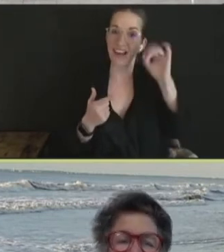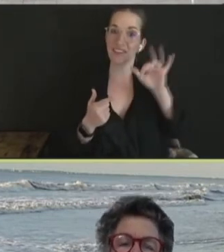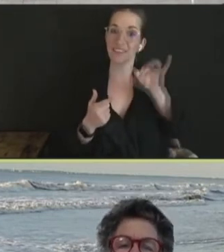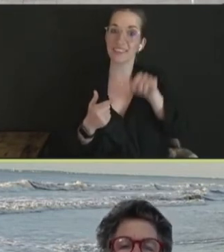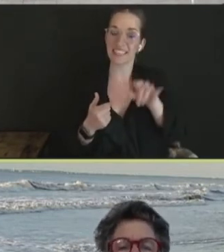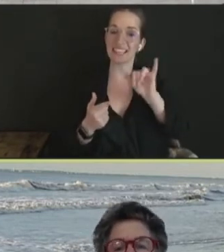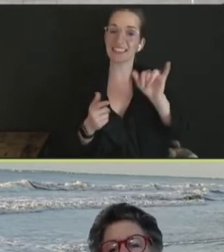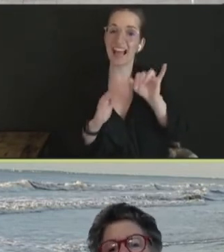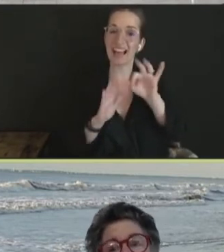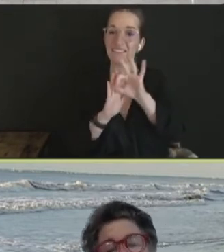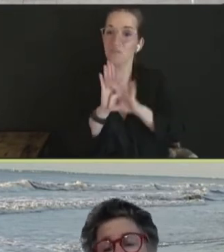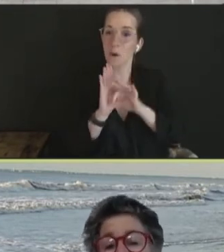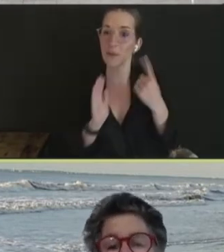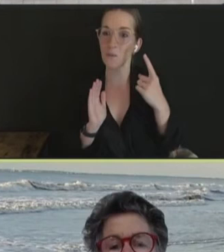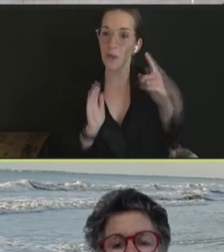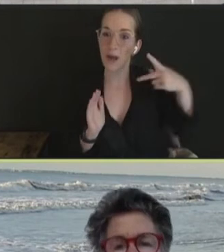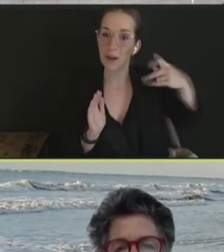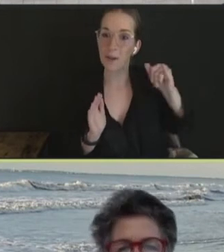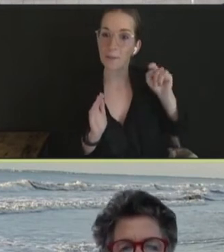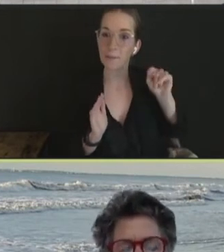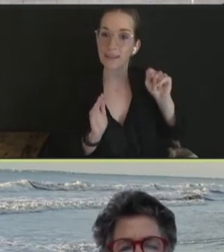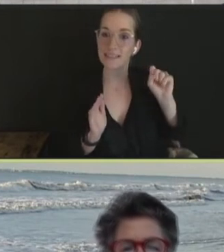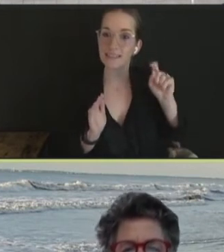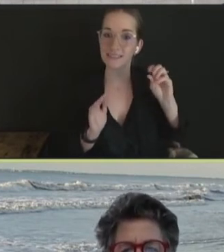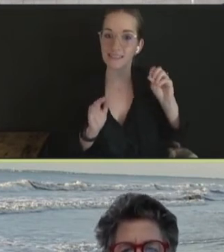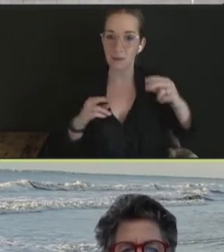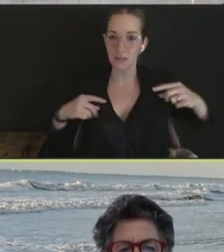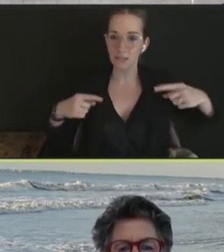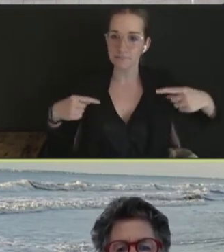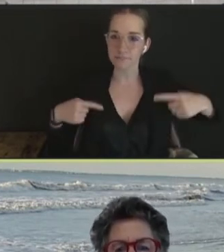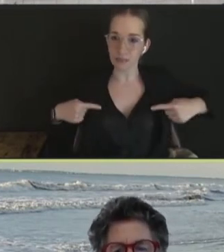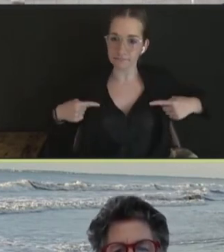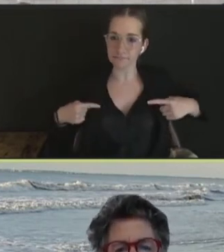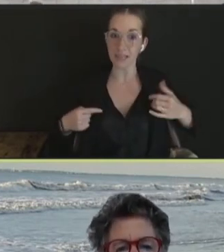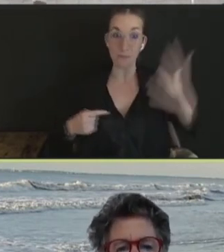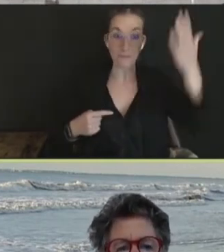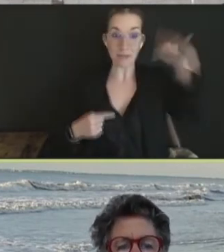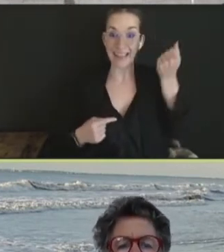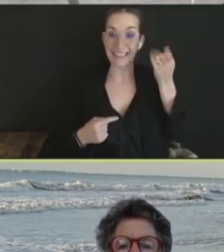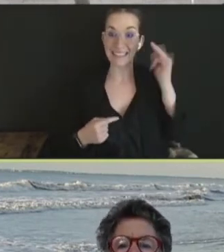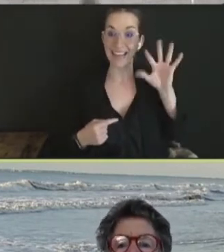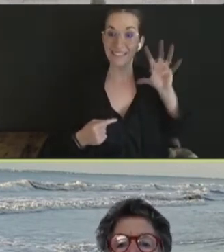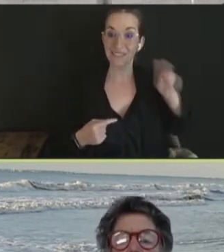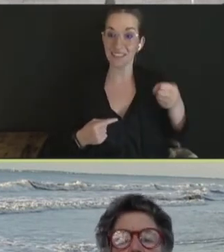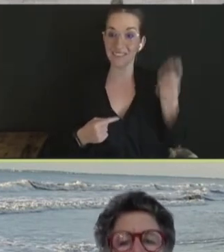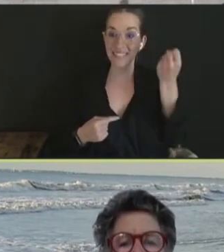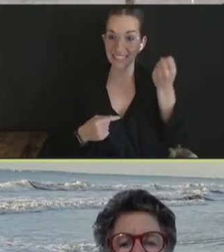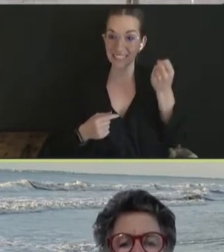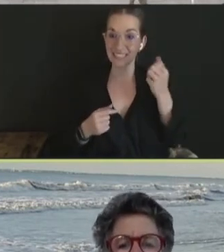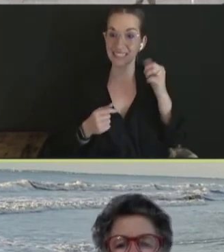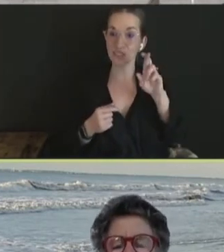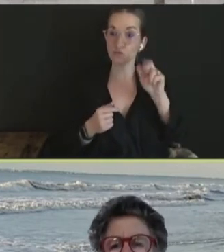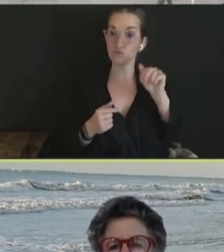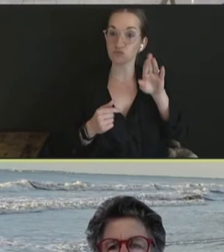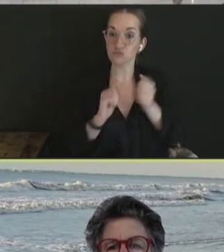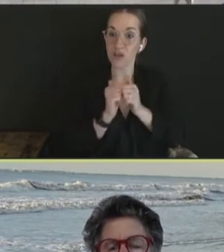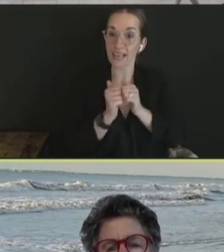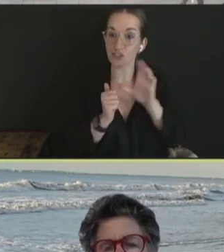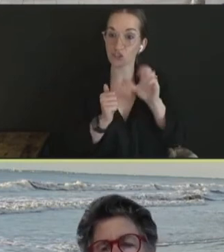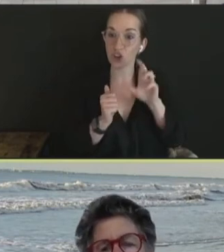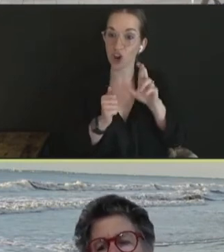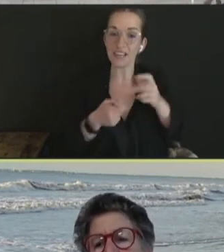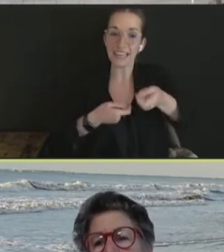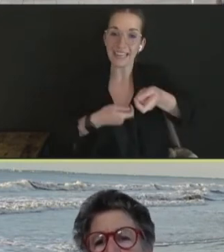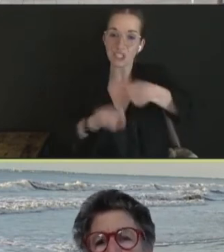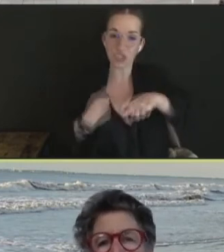the 1950s, it took a whole minute to change a wheel of a car. And now it takes just 2 seconds because every step's been